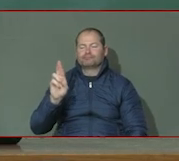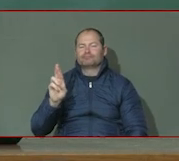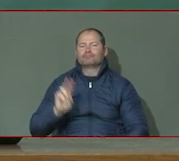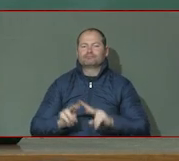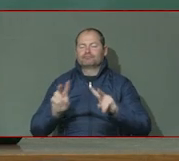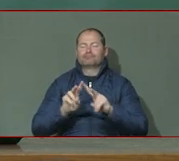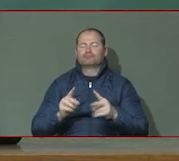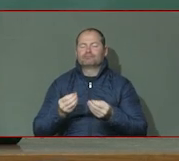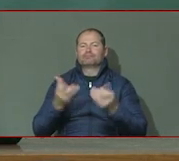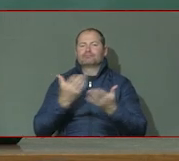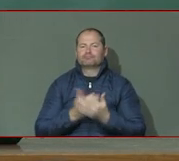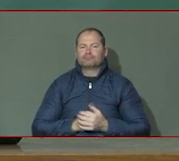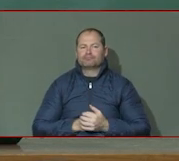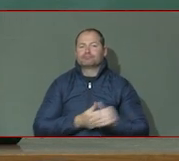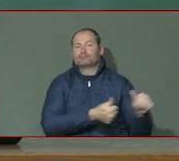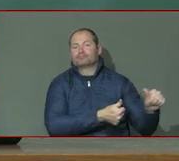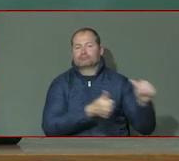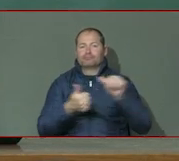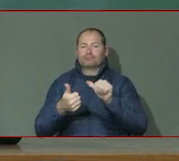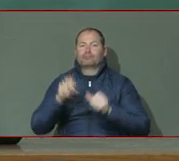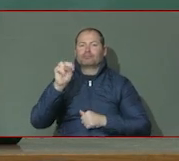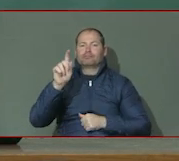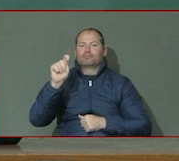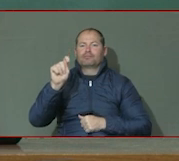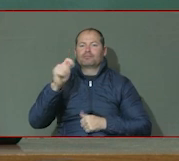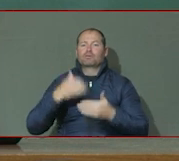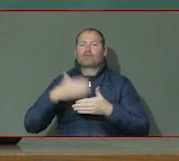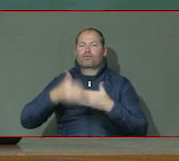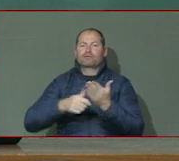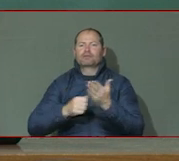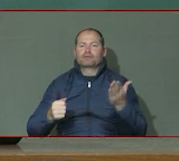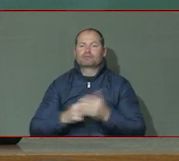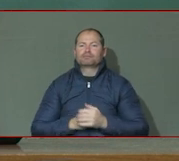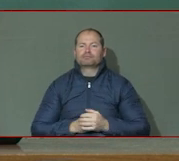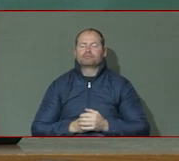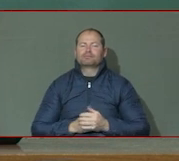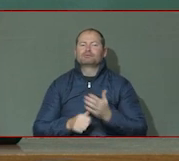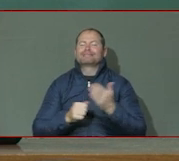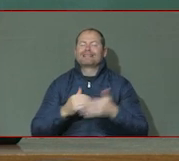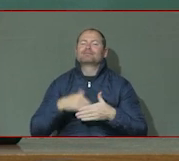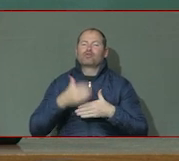the return is your net profit after tax, the 612,000